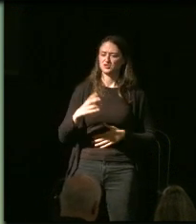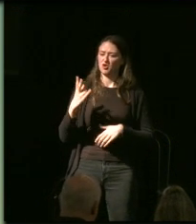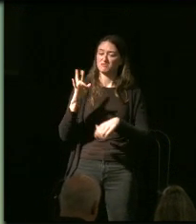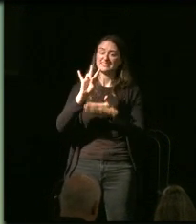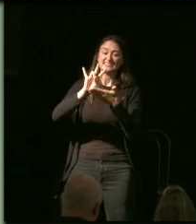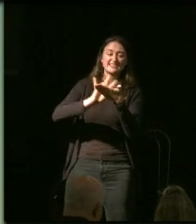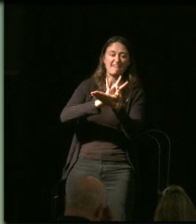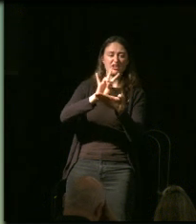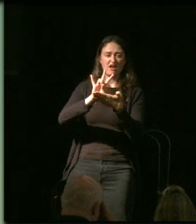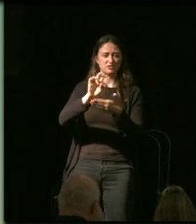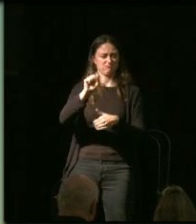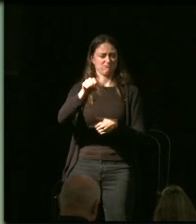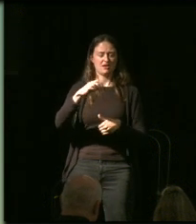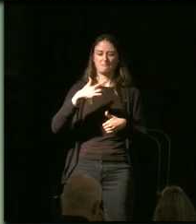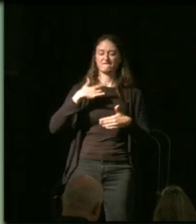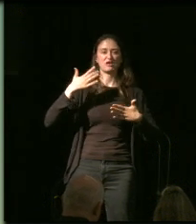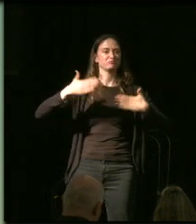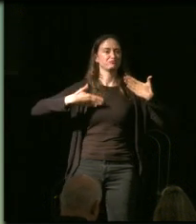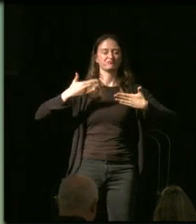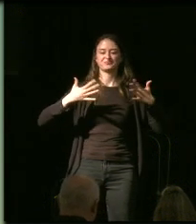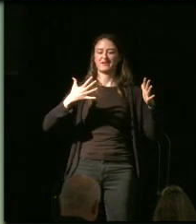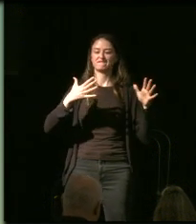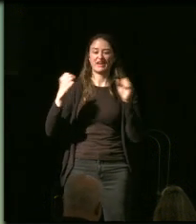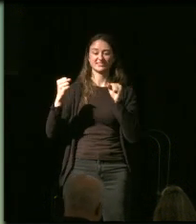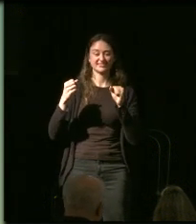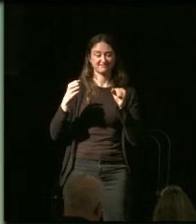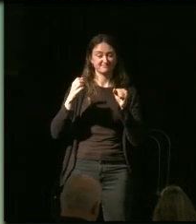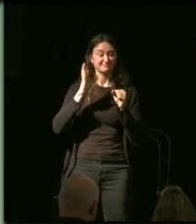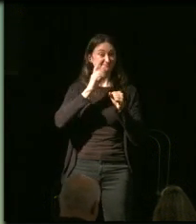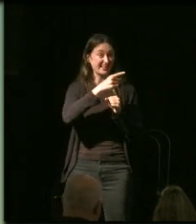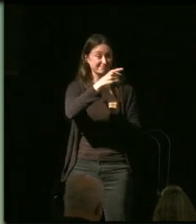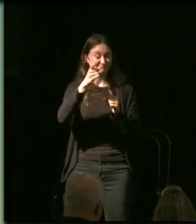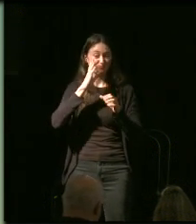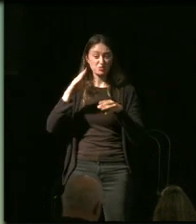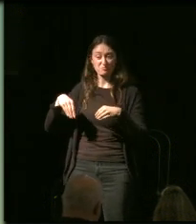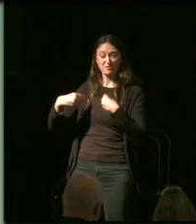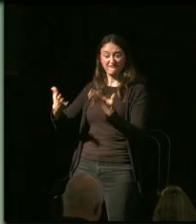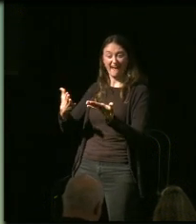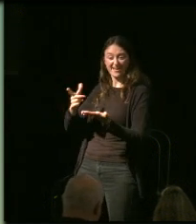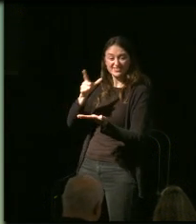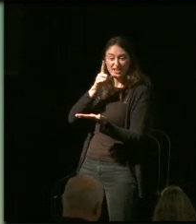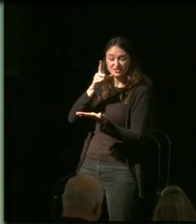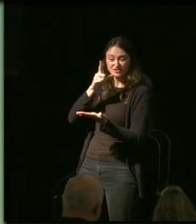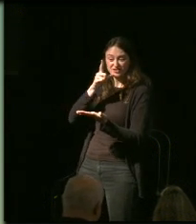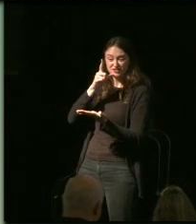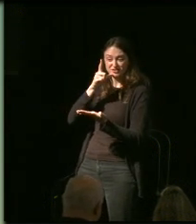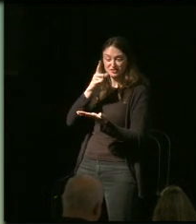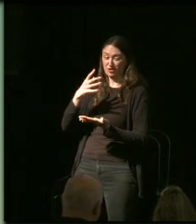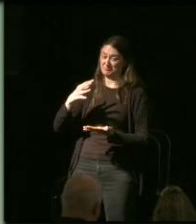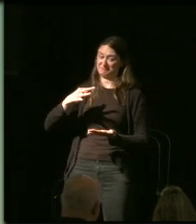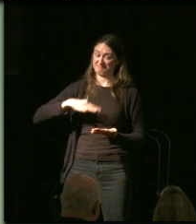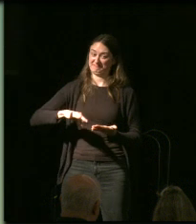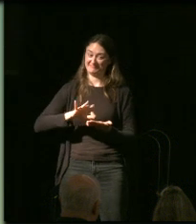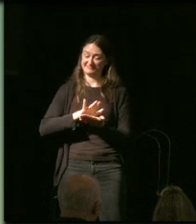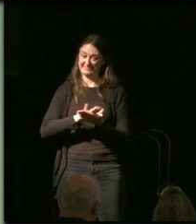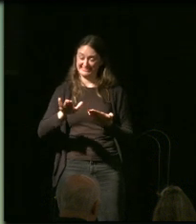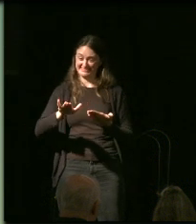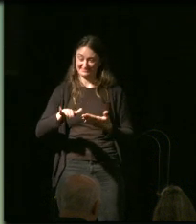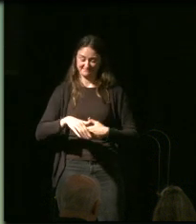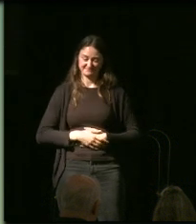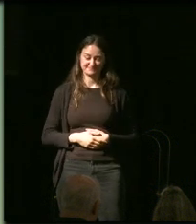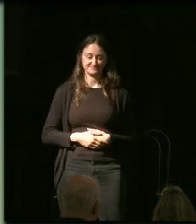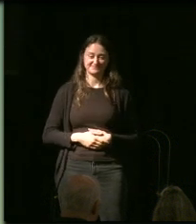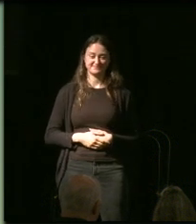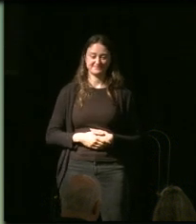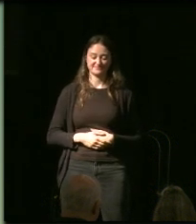is. And you get lunch. So that's always a pro. Um, and there's nothing